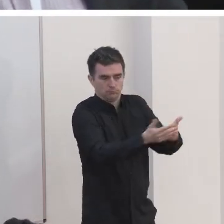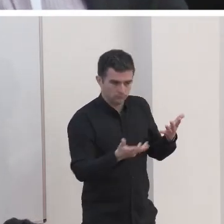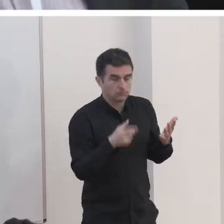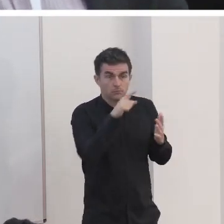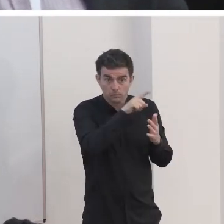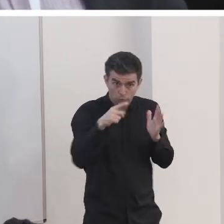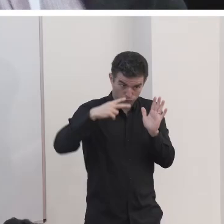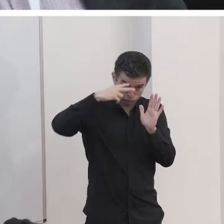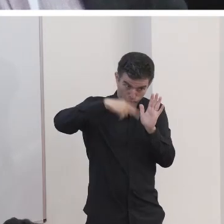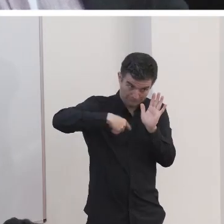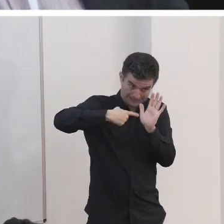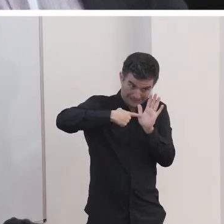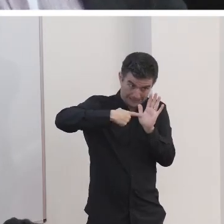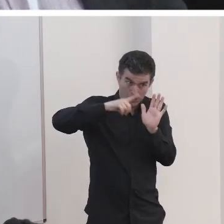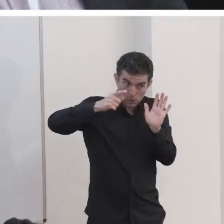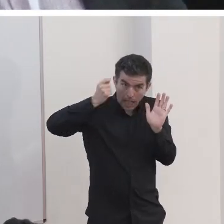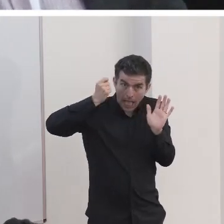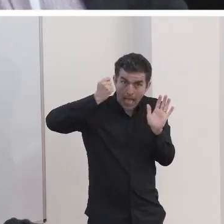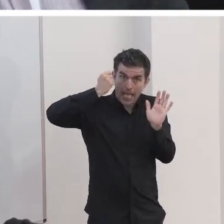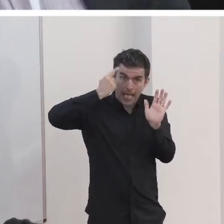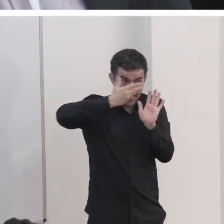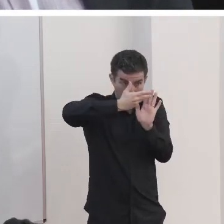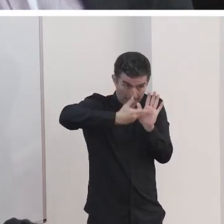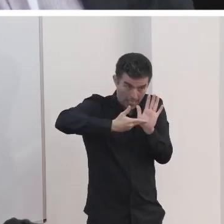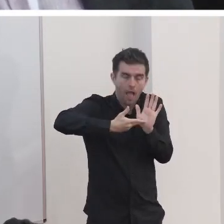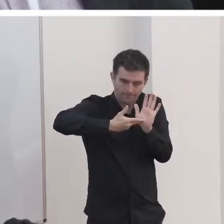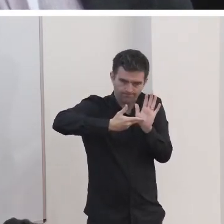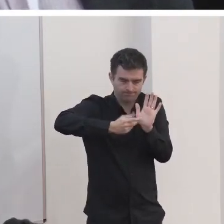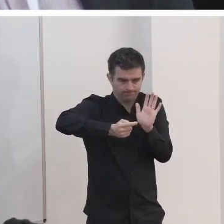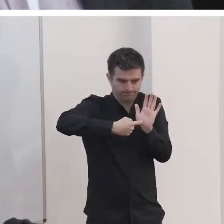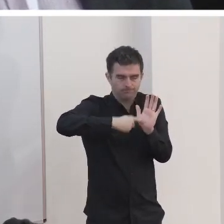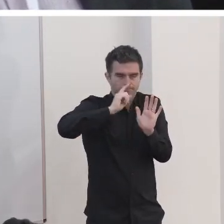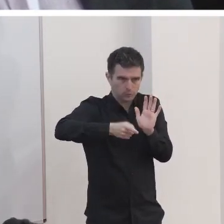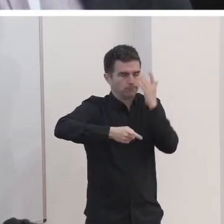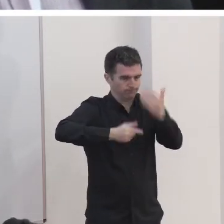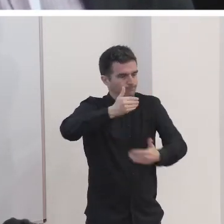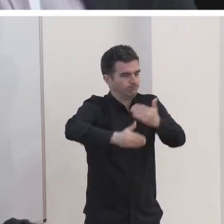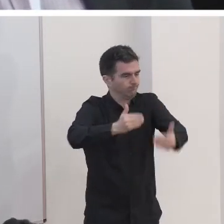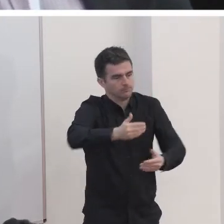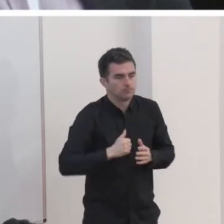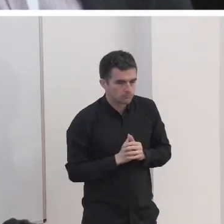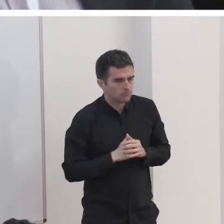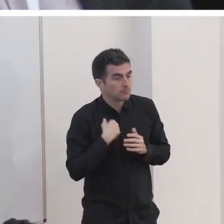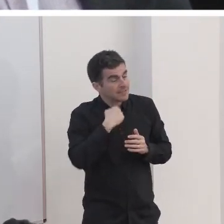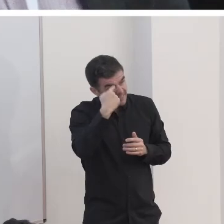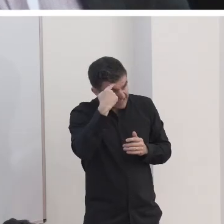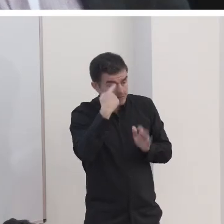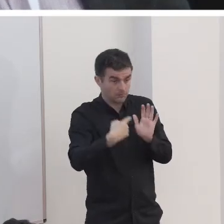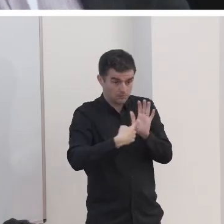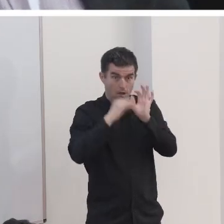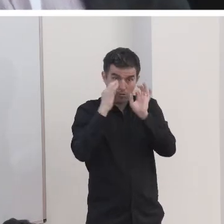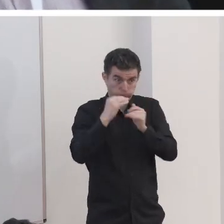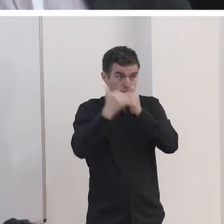after establishment of these institutions, people tend to be doing otherwise. For